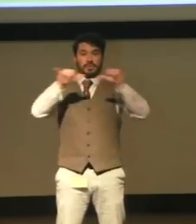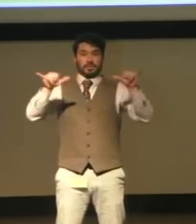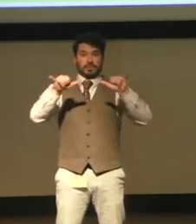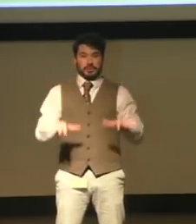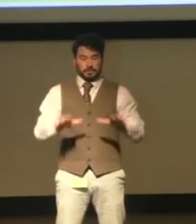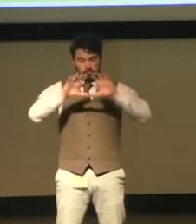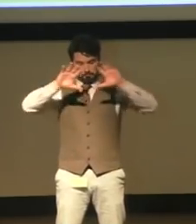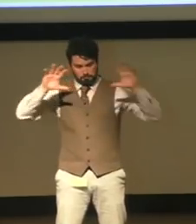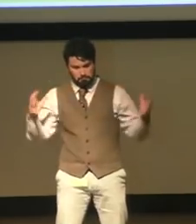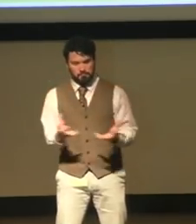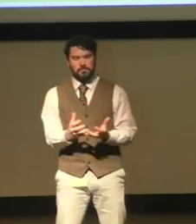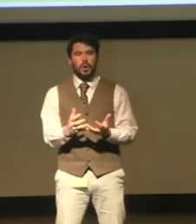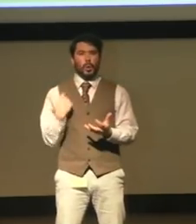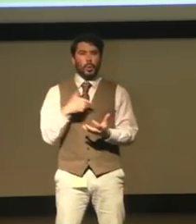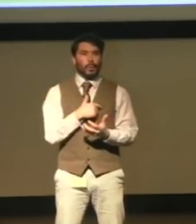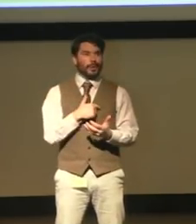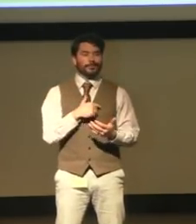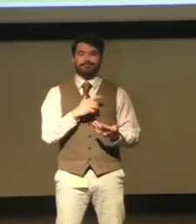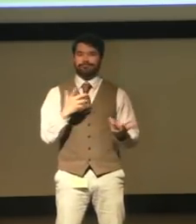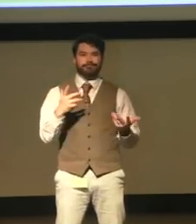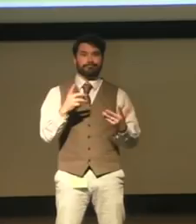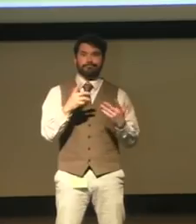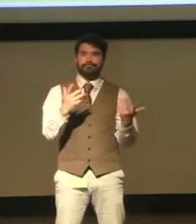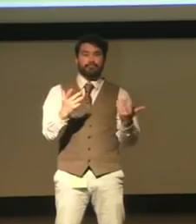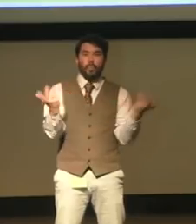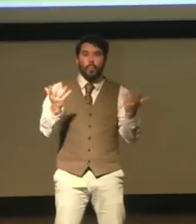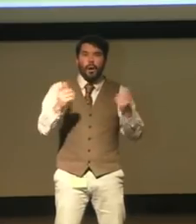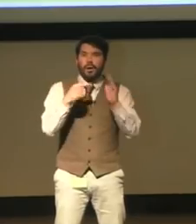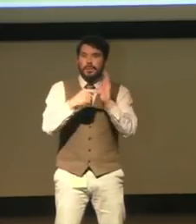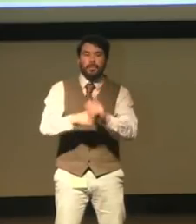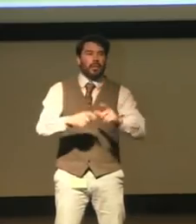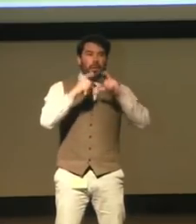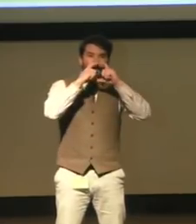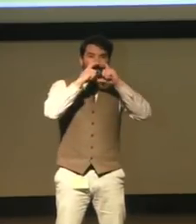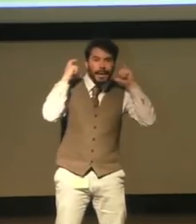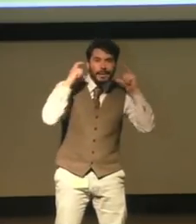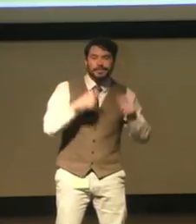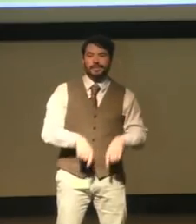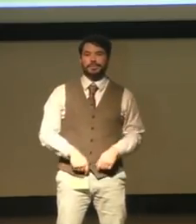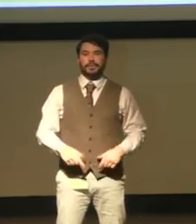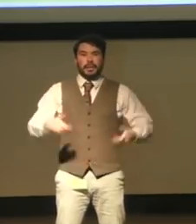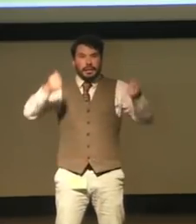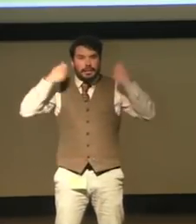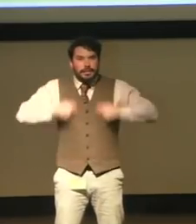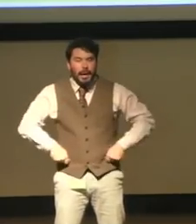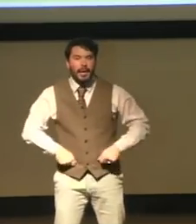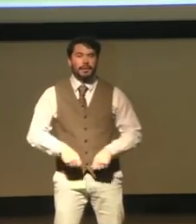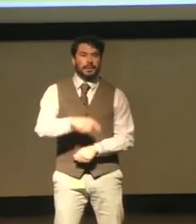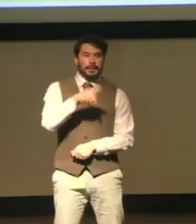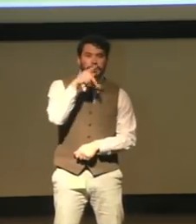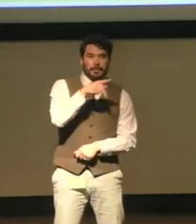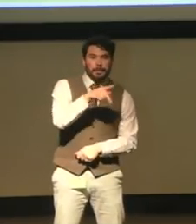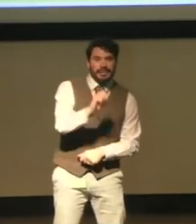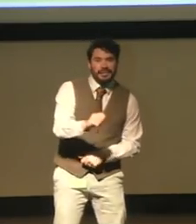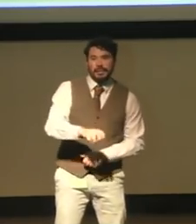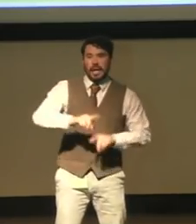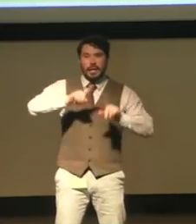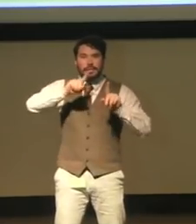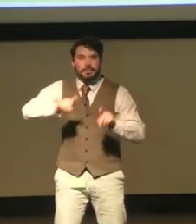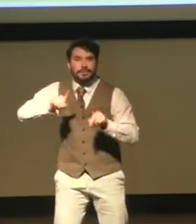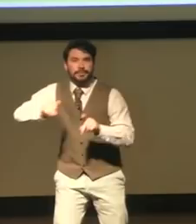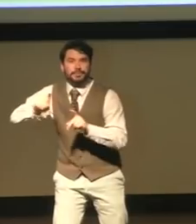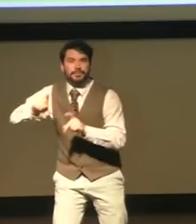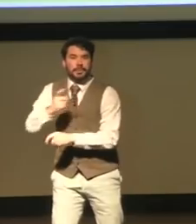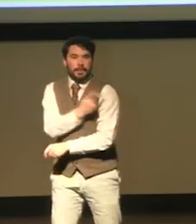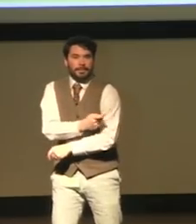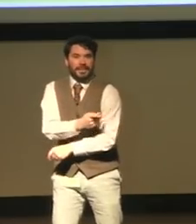care, masking, gowning and PPE, testing of patients, these are things that are going to be with us for a long time so that